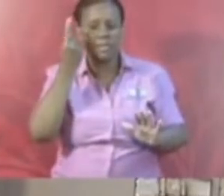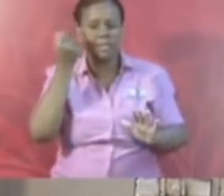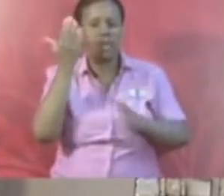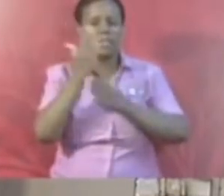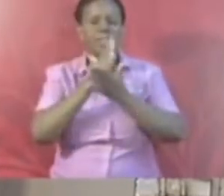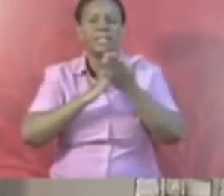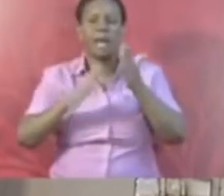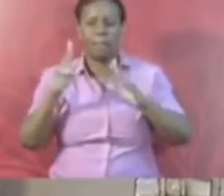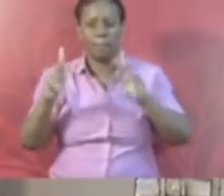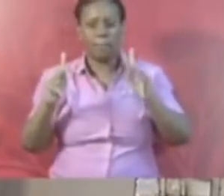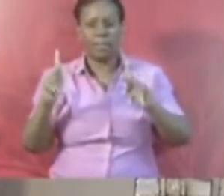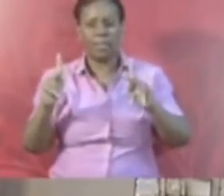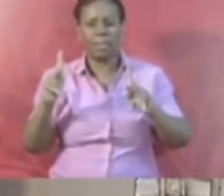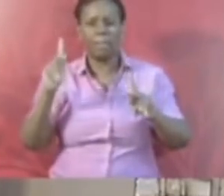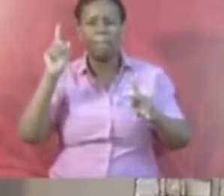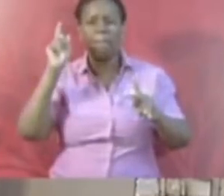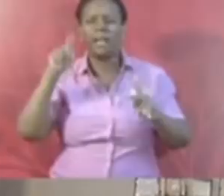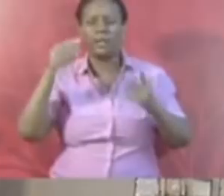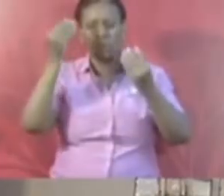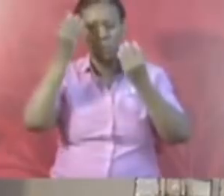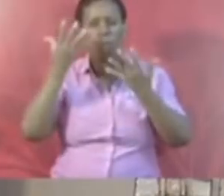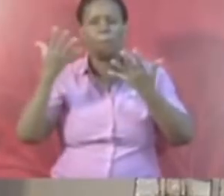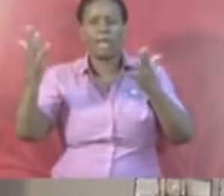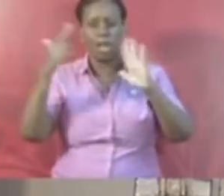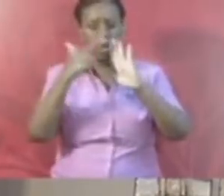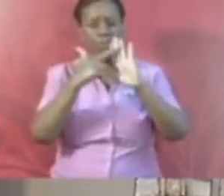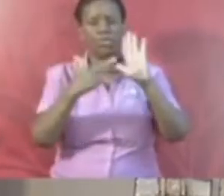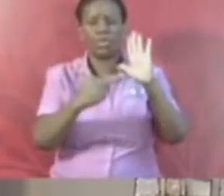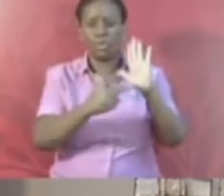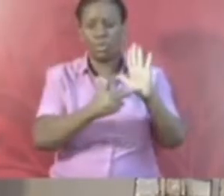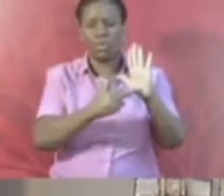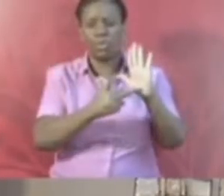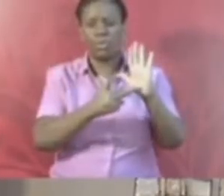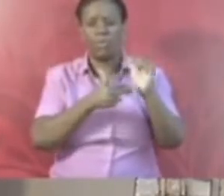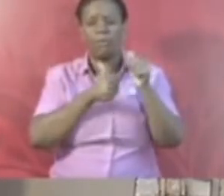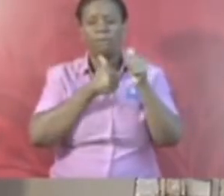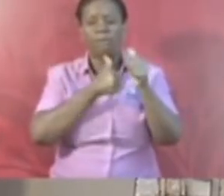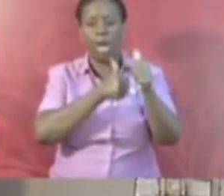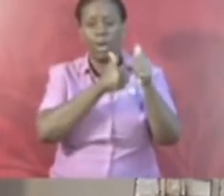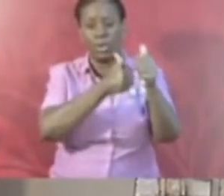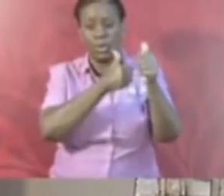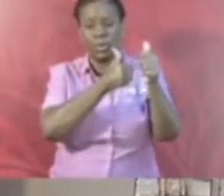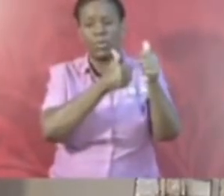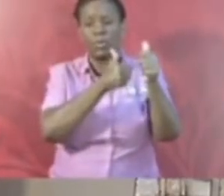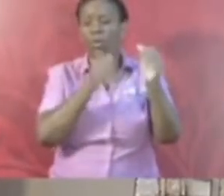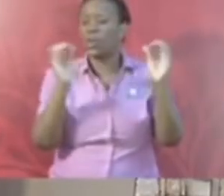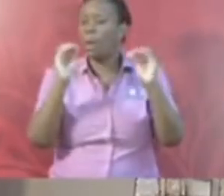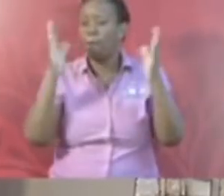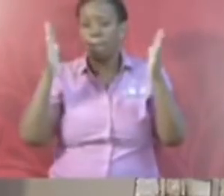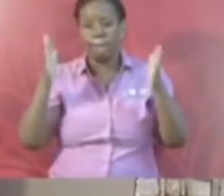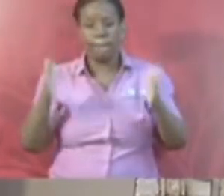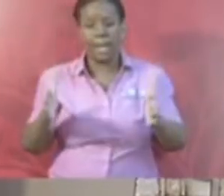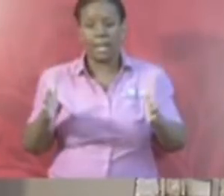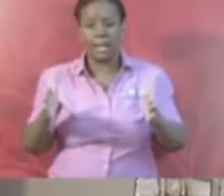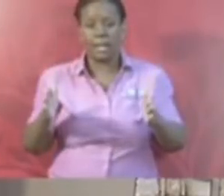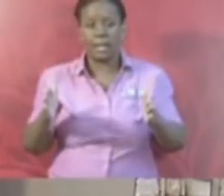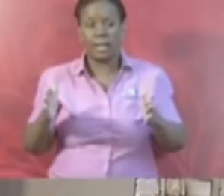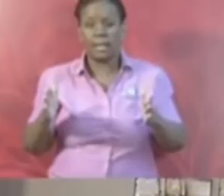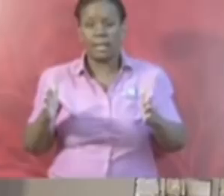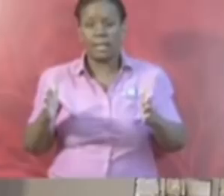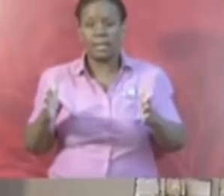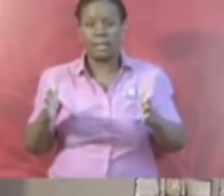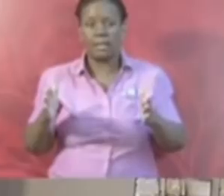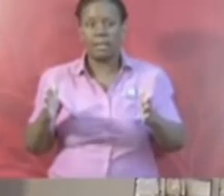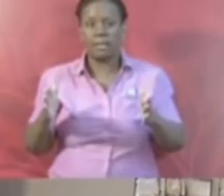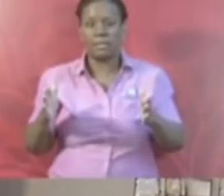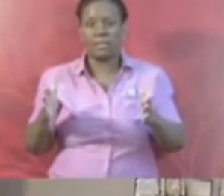and feel that is the route they have to take, it simply is not going to work, because none of those persons have I been influenced by the threat of